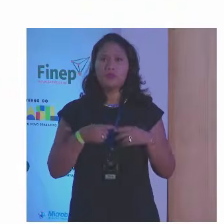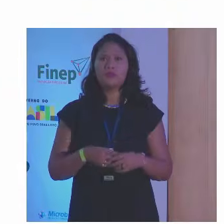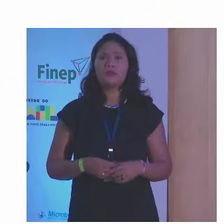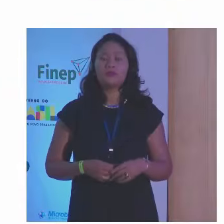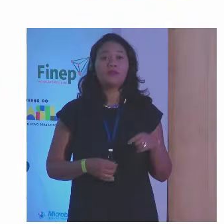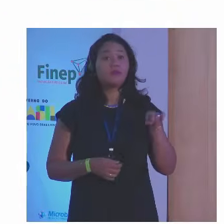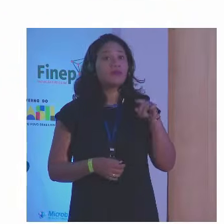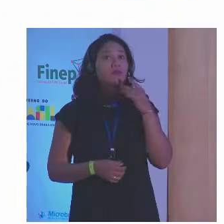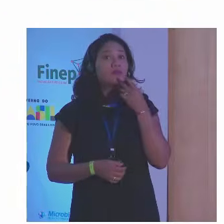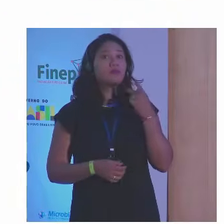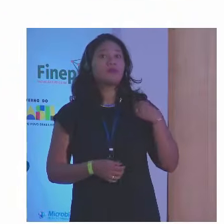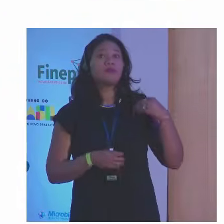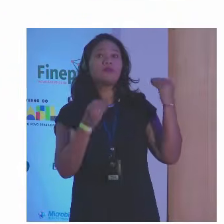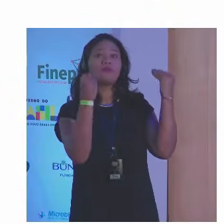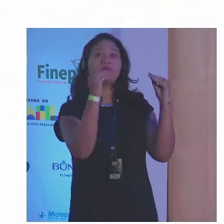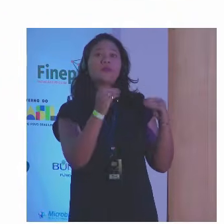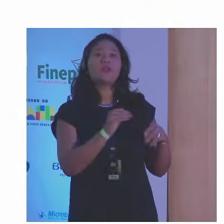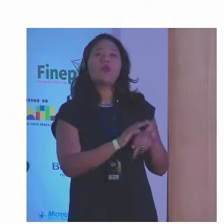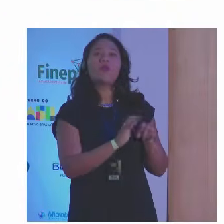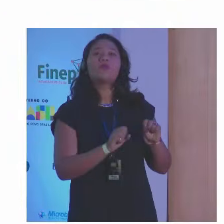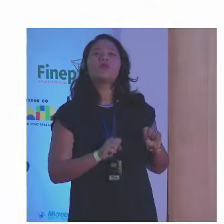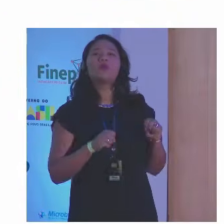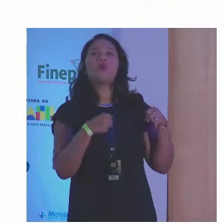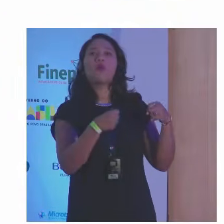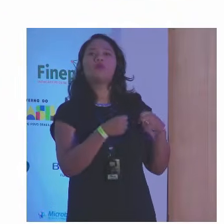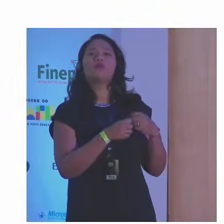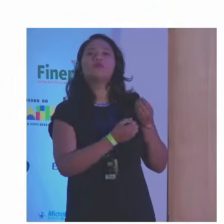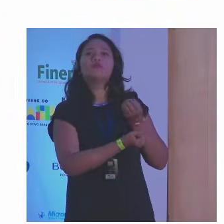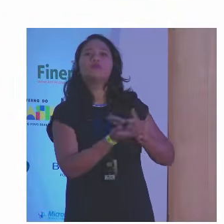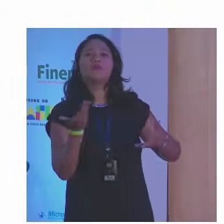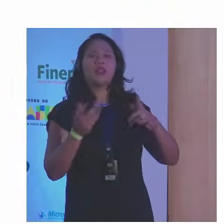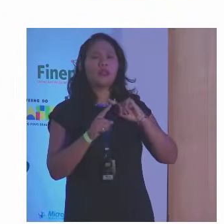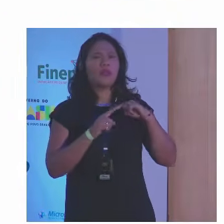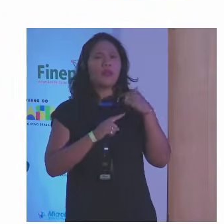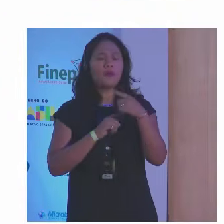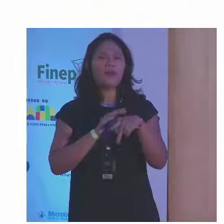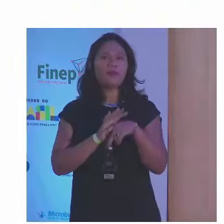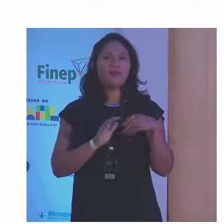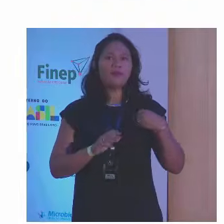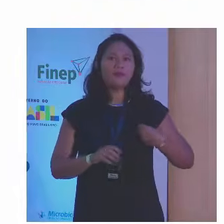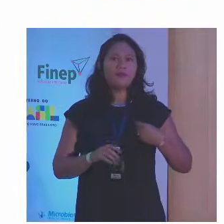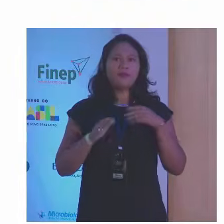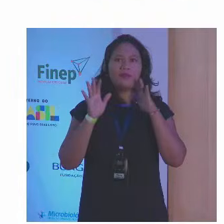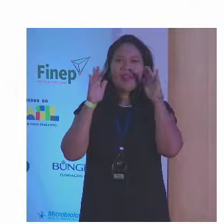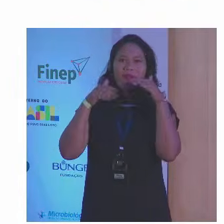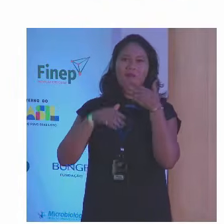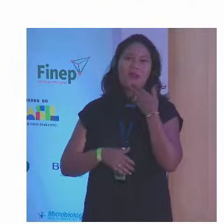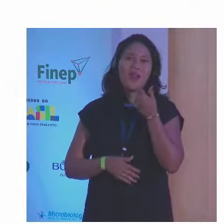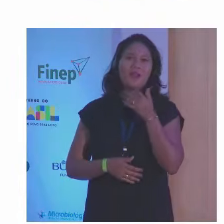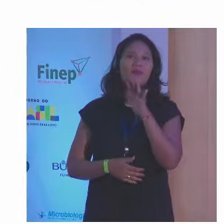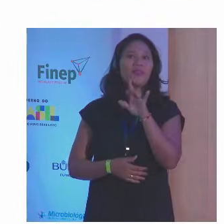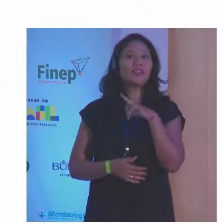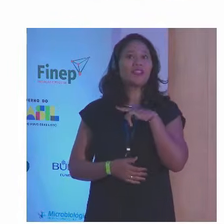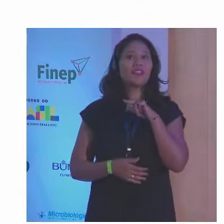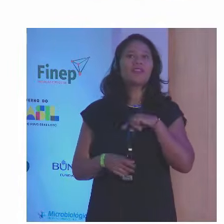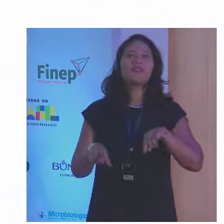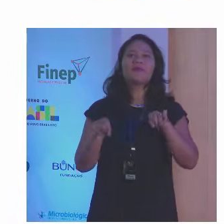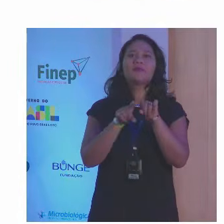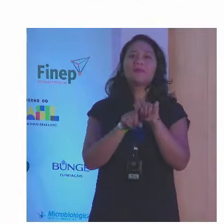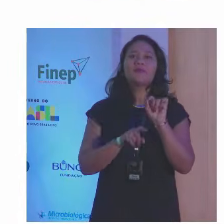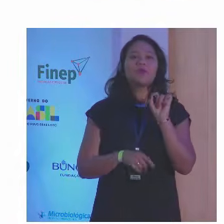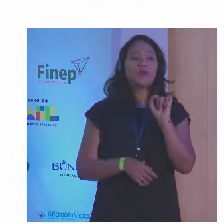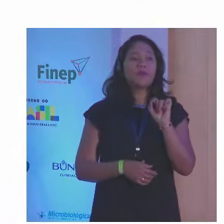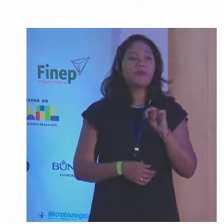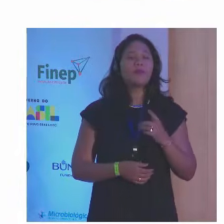to share this part. For the rest, we will compete to be the best for the application, etc. But we have invented this international common